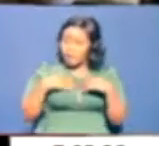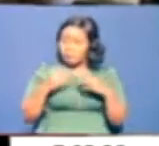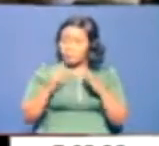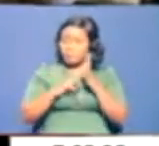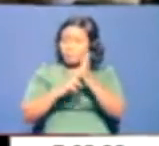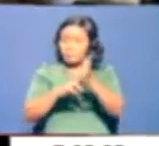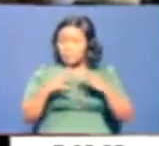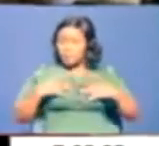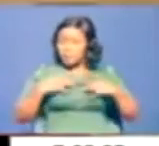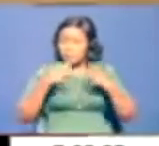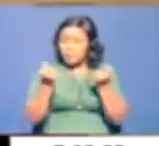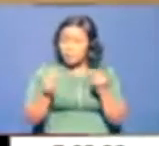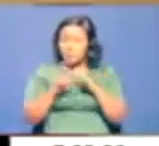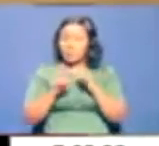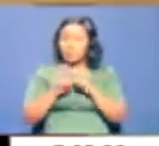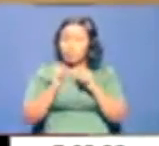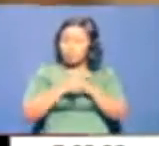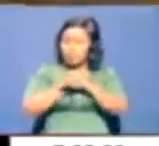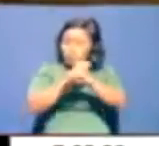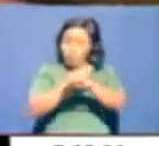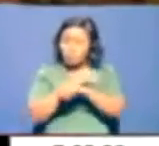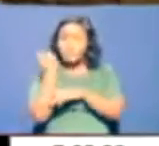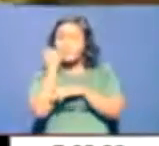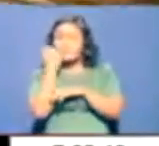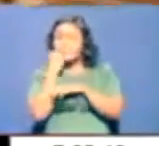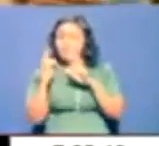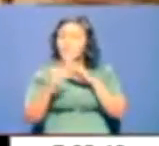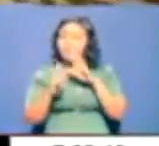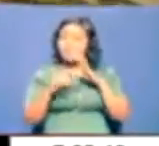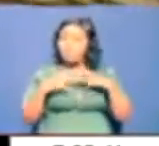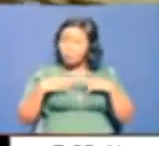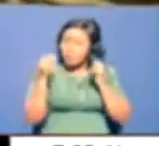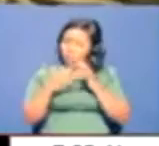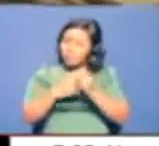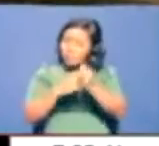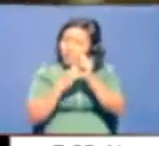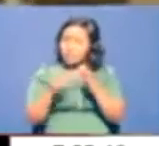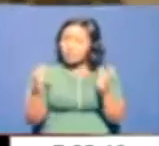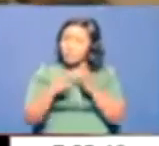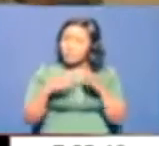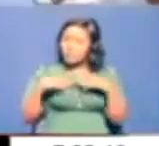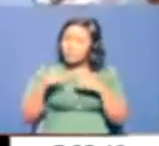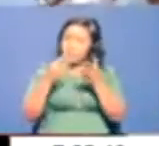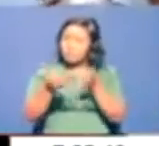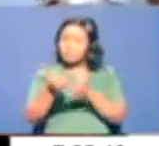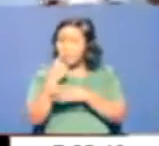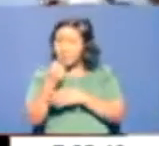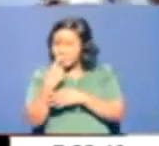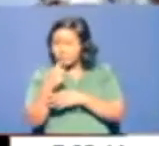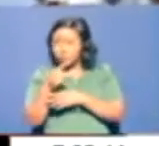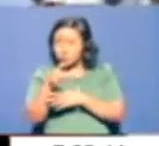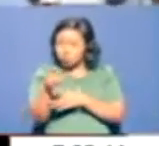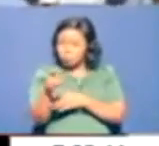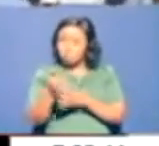aliyepia mkuu wa kitengo cha kuzuia maradhi katika wizara ya afya, anaongoza kampeni dhidi ya minyoo miongoni mwa watoto wa shule. The investment